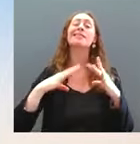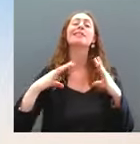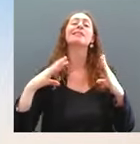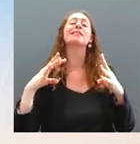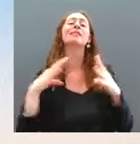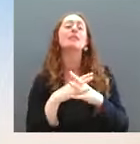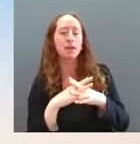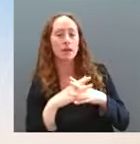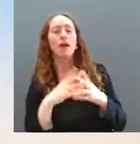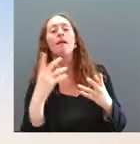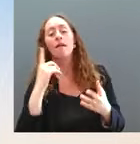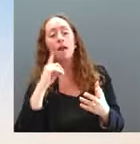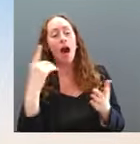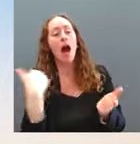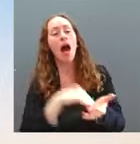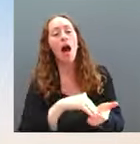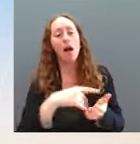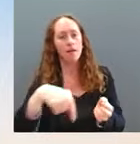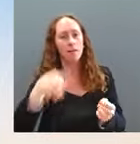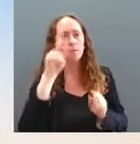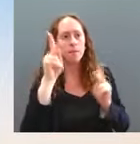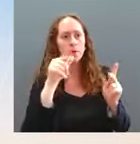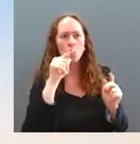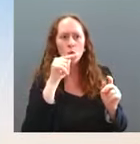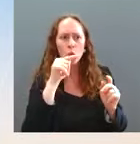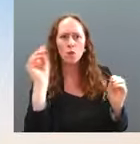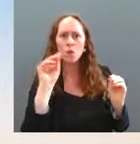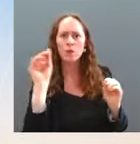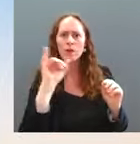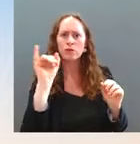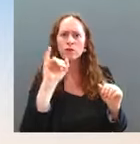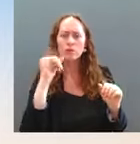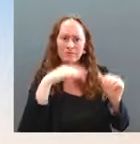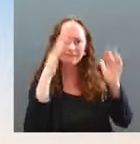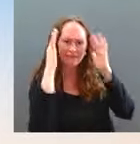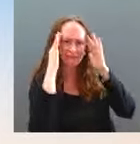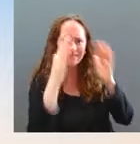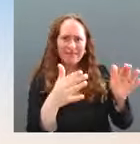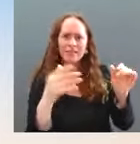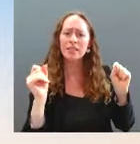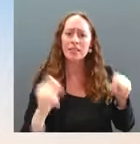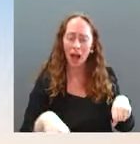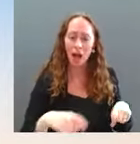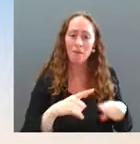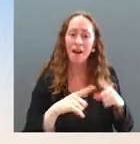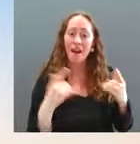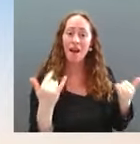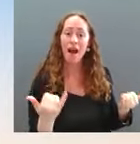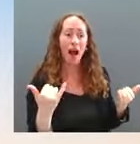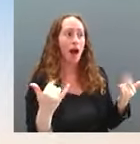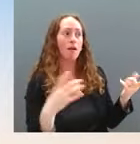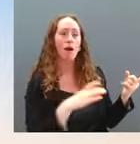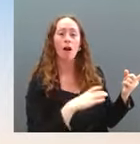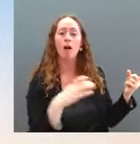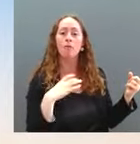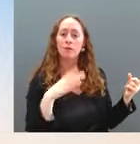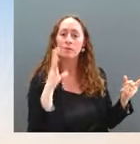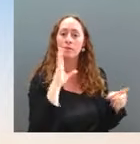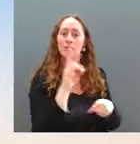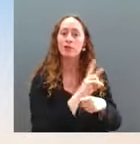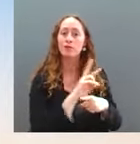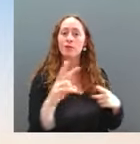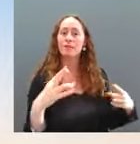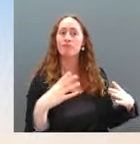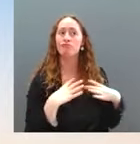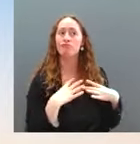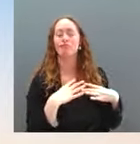process. And as we know, they're going on a 2-week recess right now. Jillian? Thanks, I appreciate it. I have a non-COVID question, sure. I swear. But